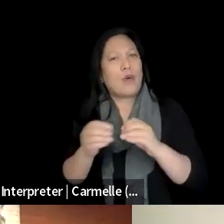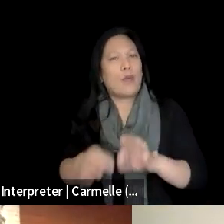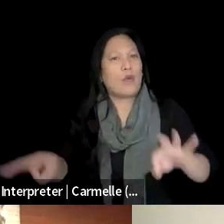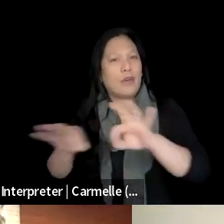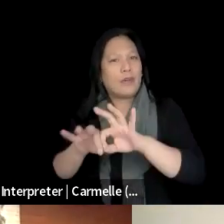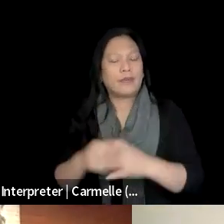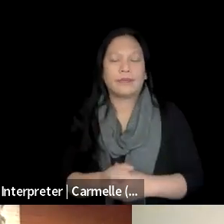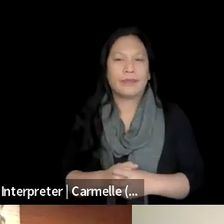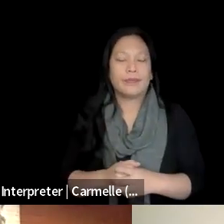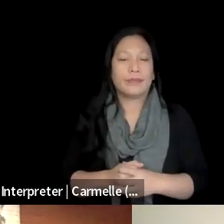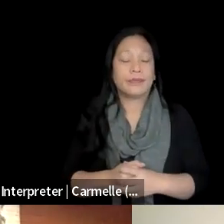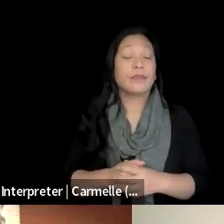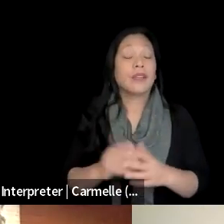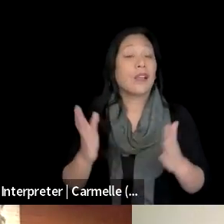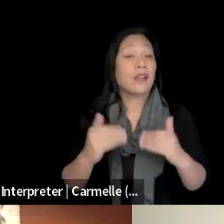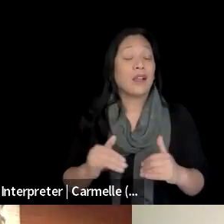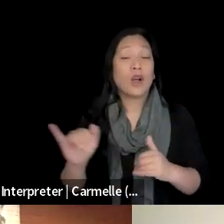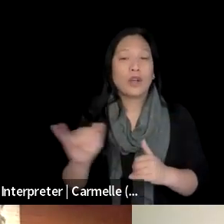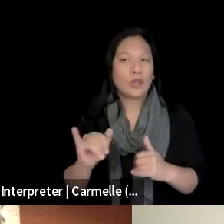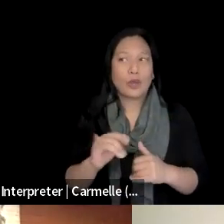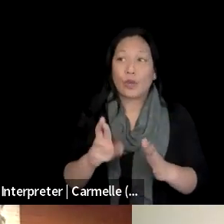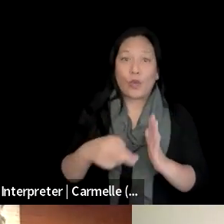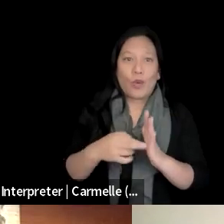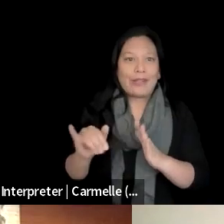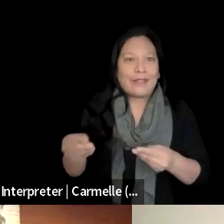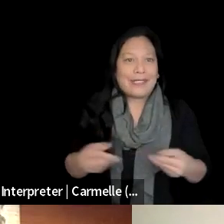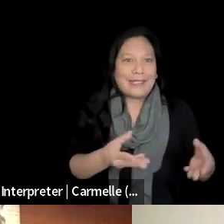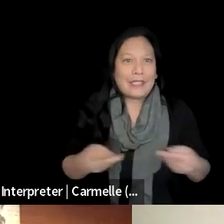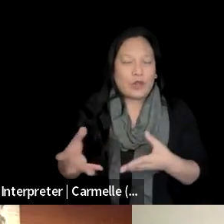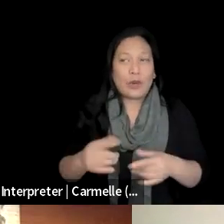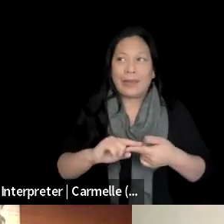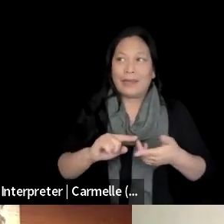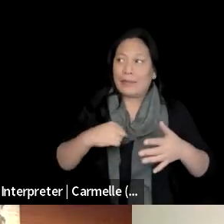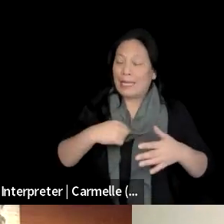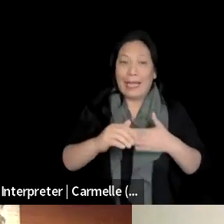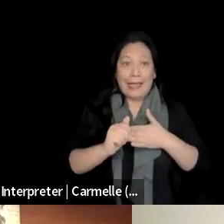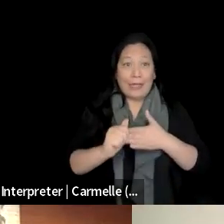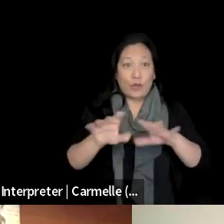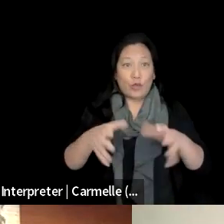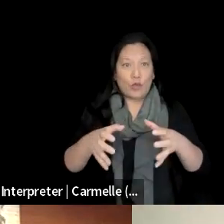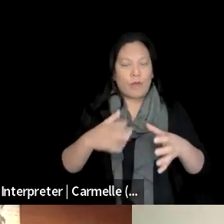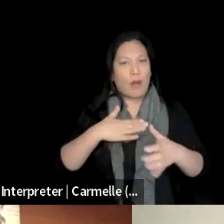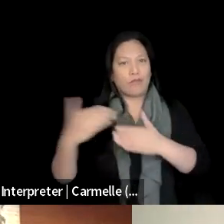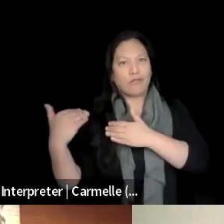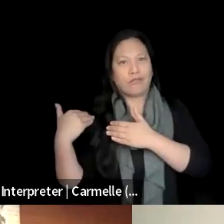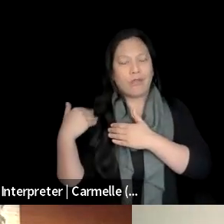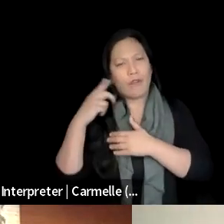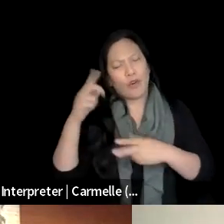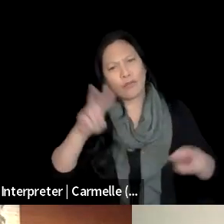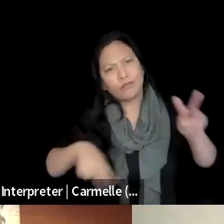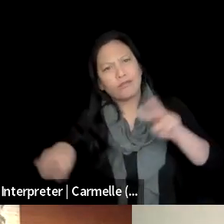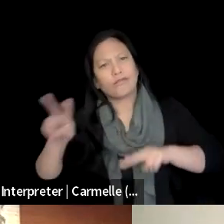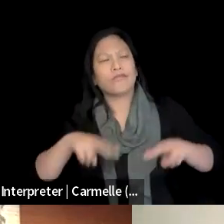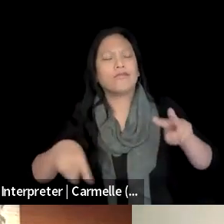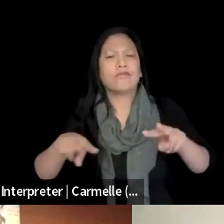also just the role of facilitator, assessing the group, figuring out the needs, building, like basically doing a